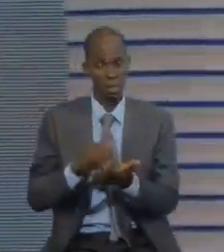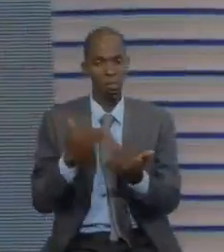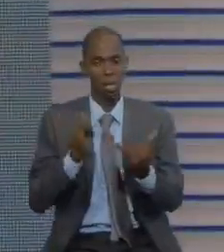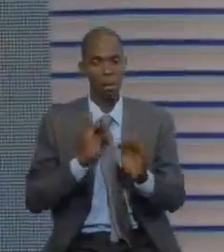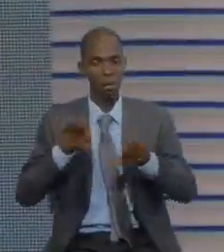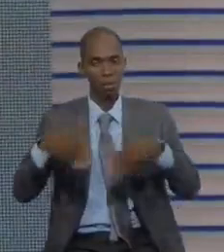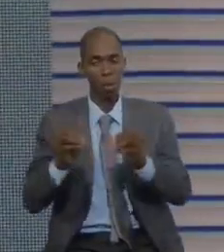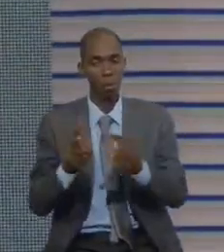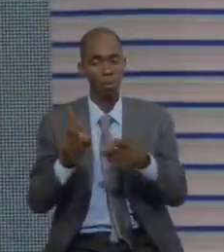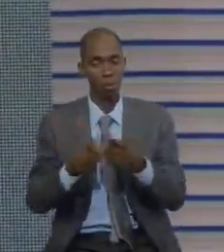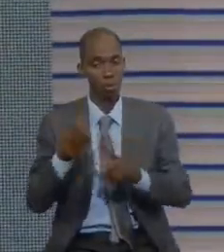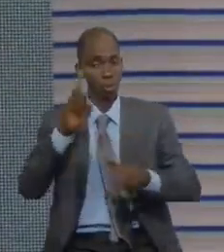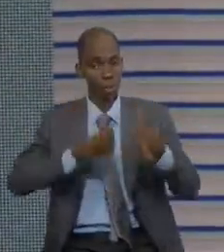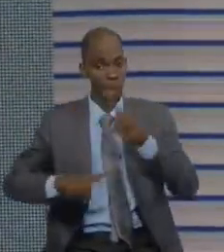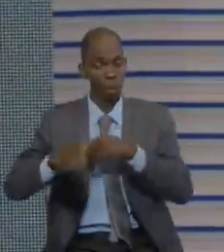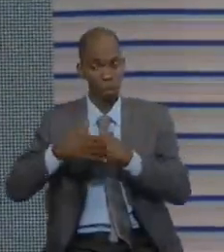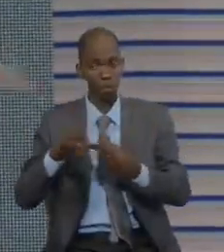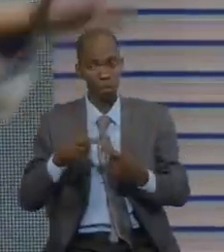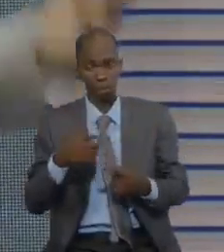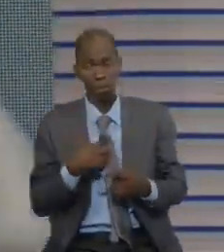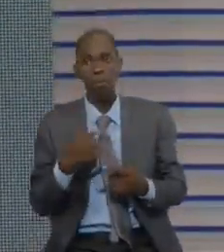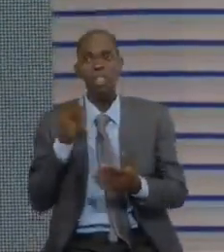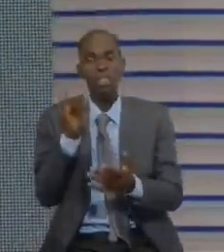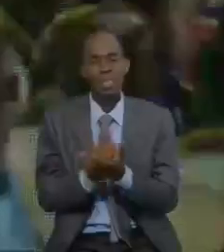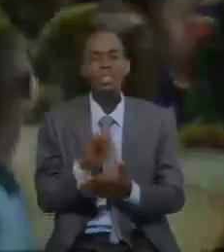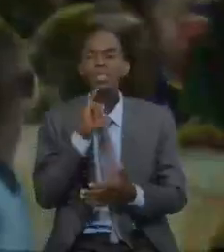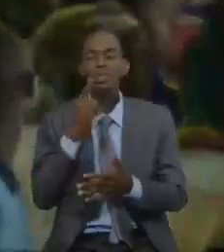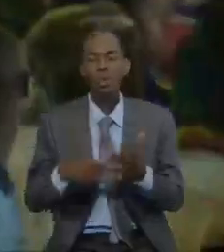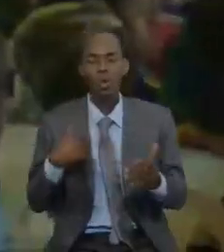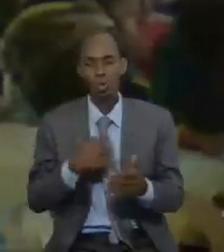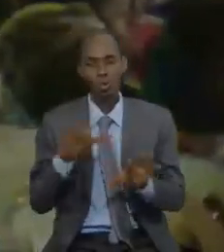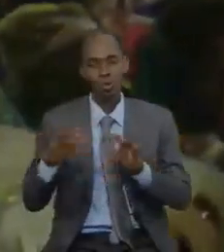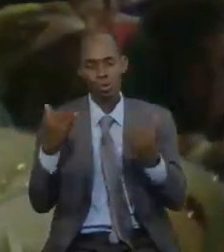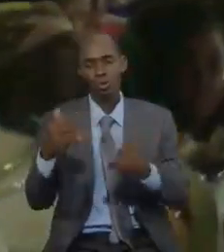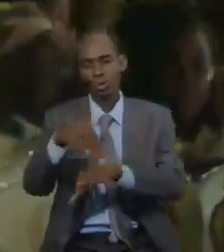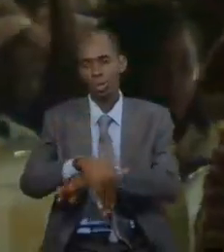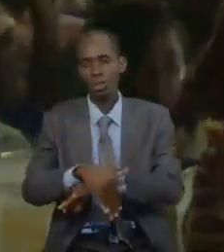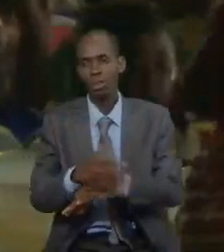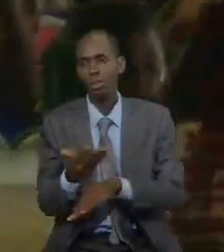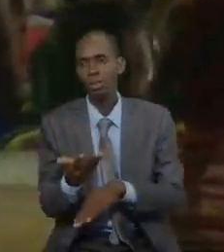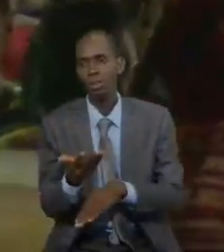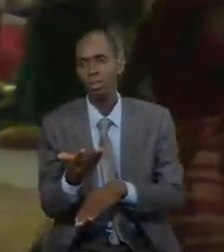respond to Christ. That is what we are going to do tonight.